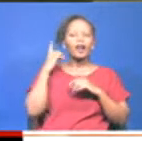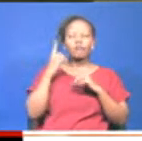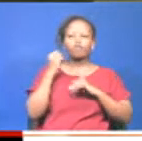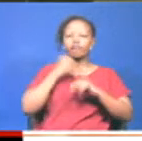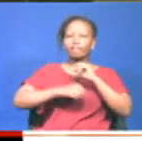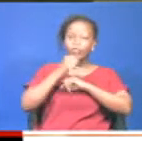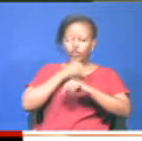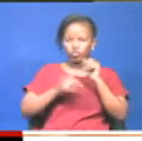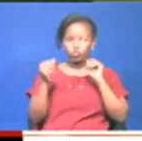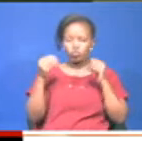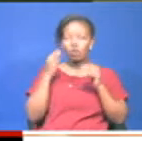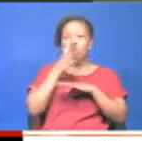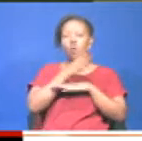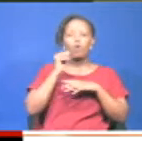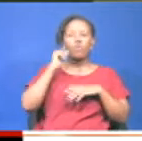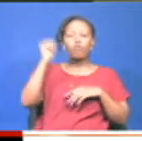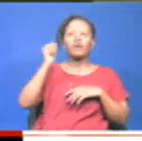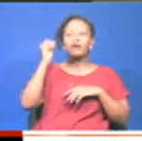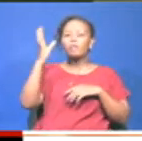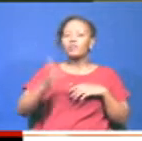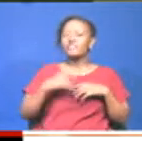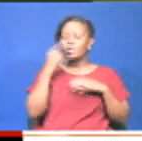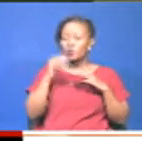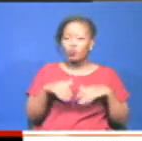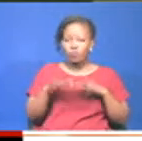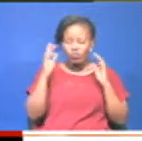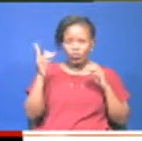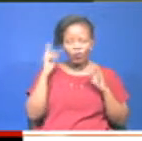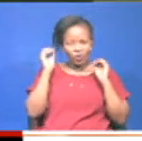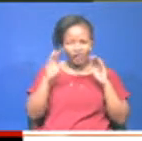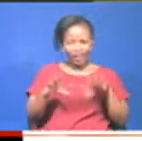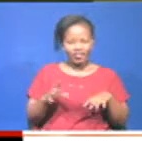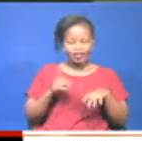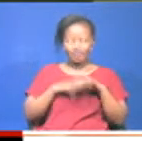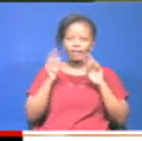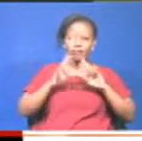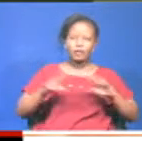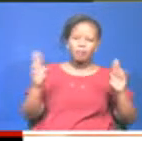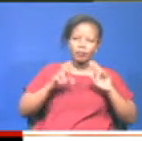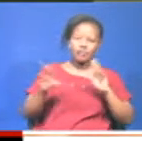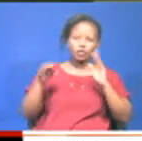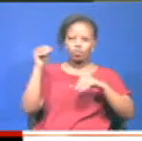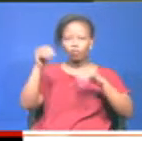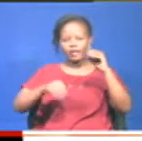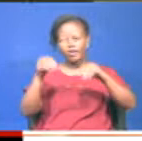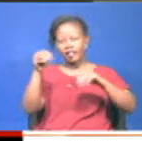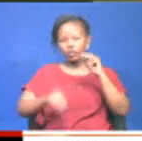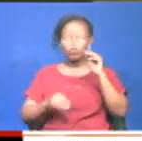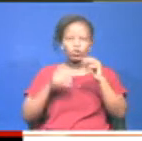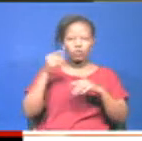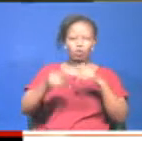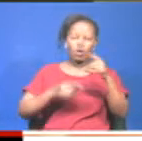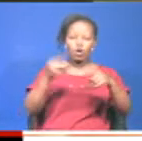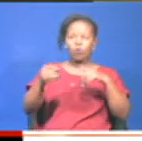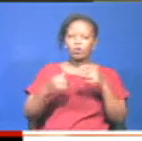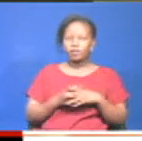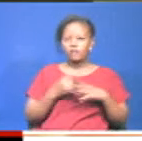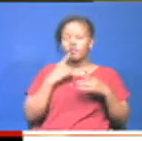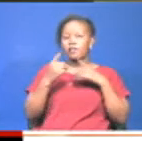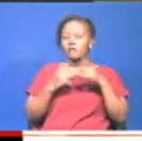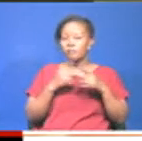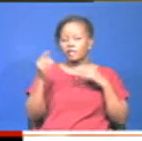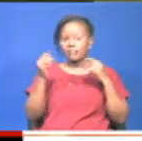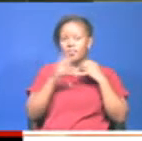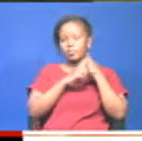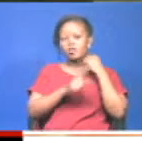who violate the law as preparations for the next general election gear up. Speaking in Kerugoya, Kirinyaga County, Kibicho